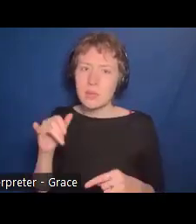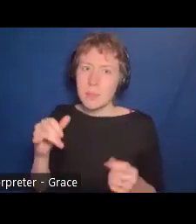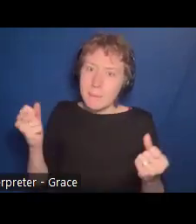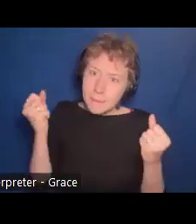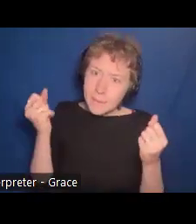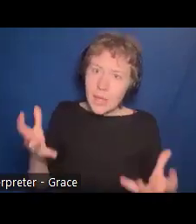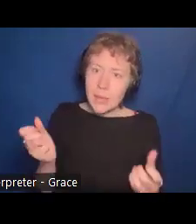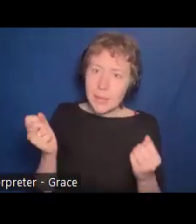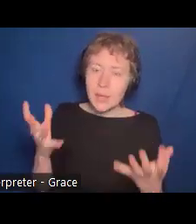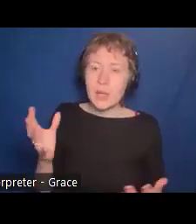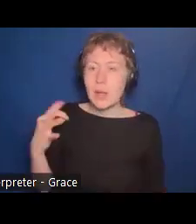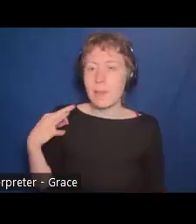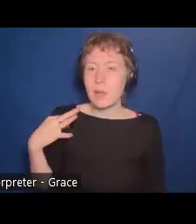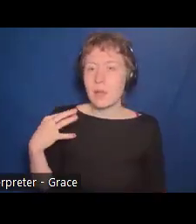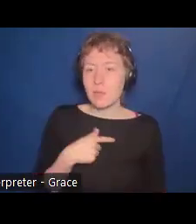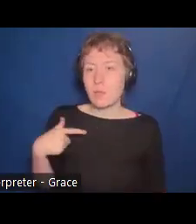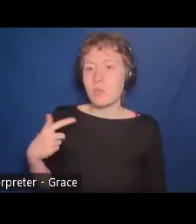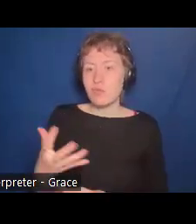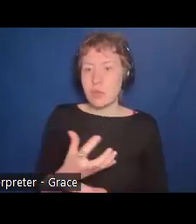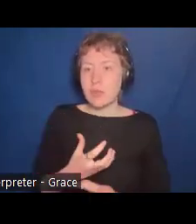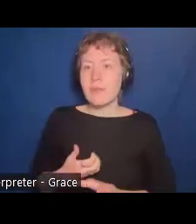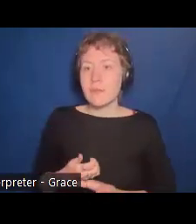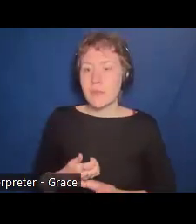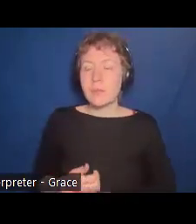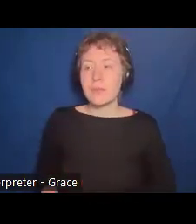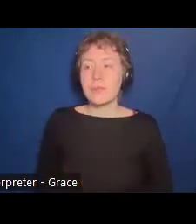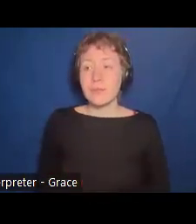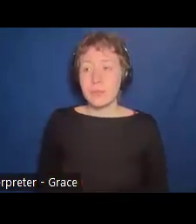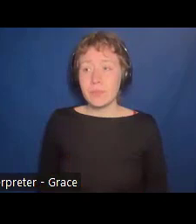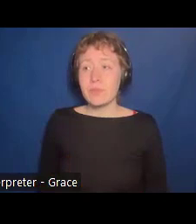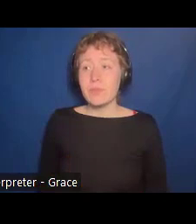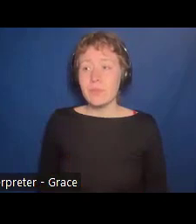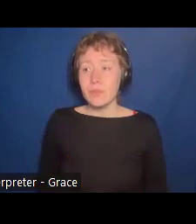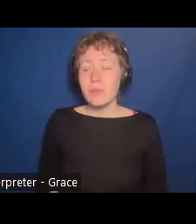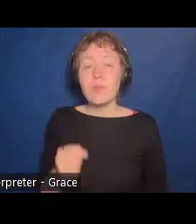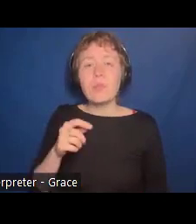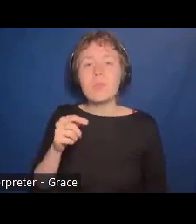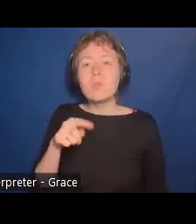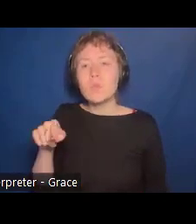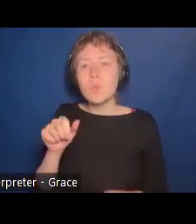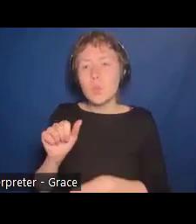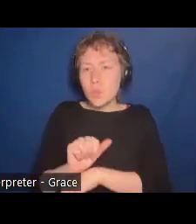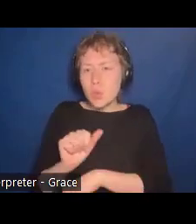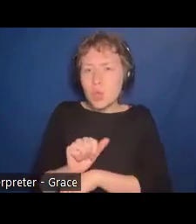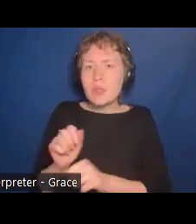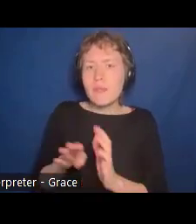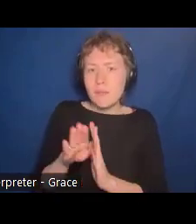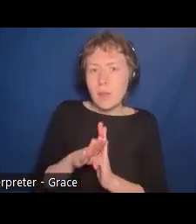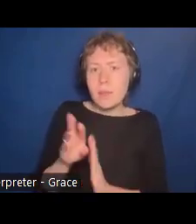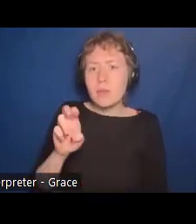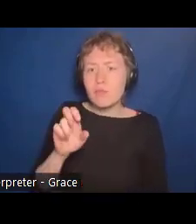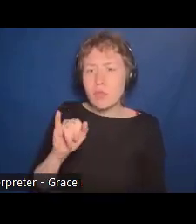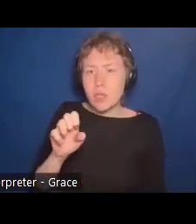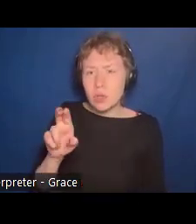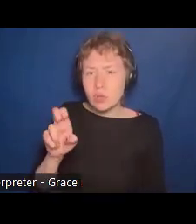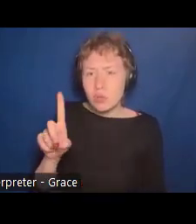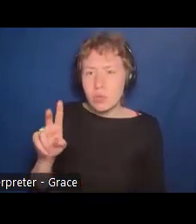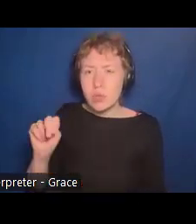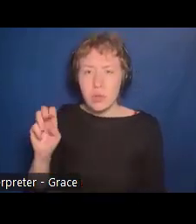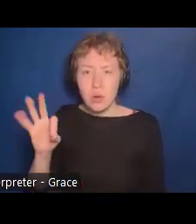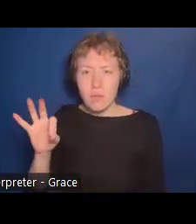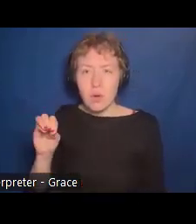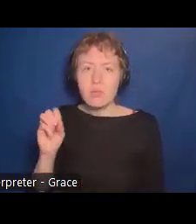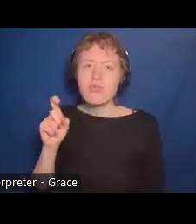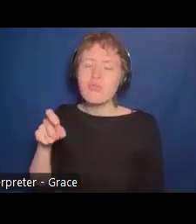applications that we receive. So as you are working on developing your reissued NOFOs, think about